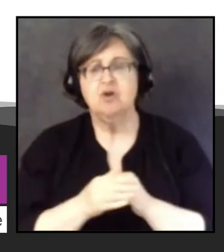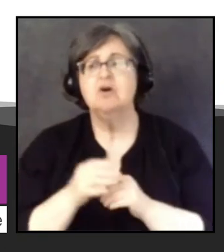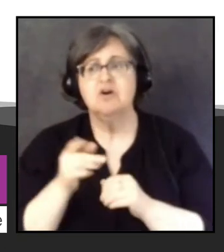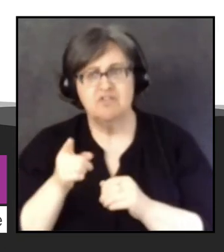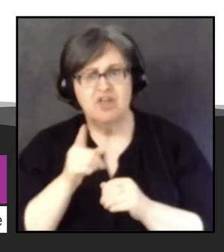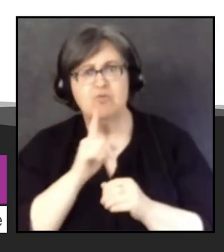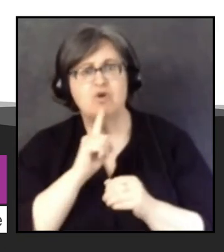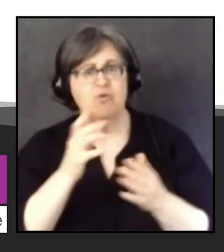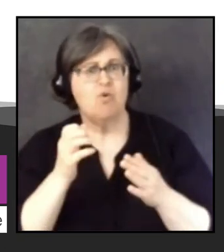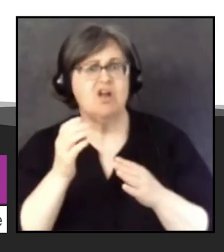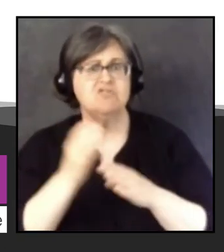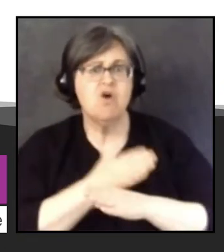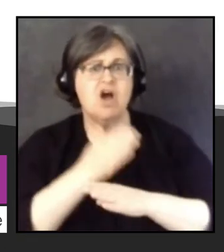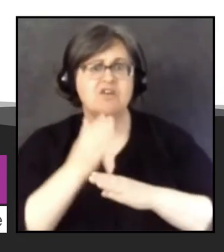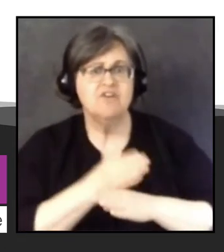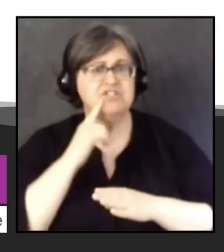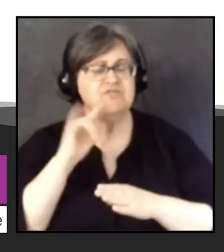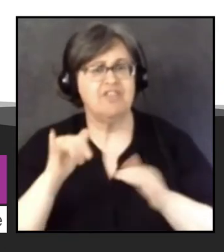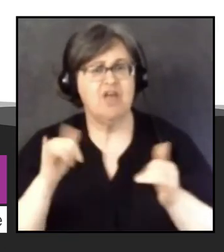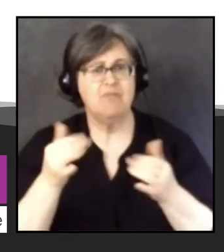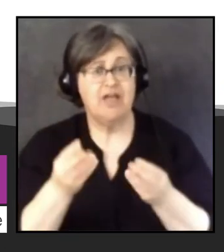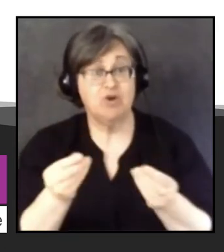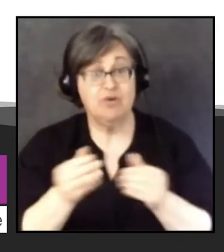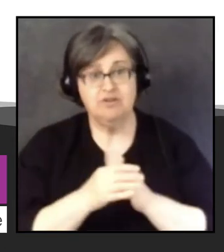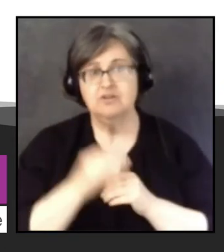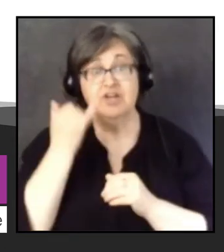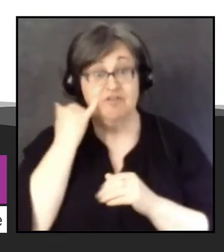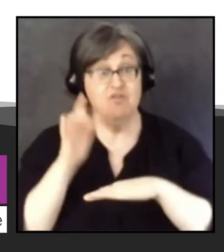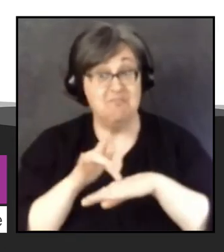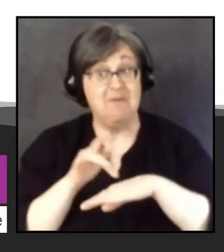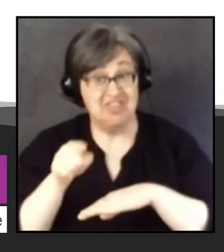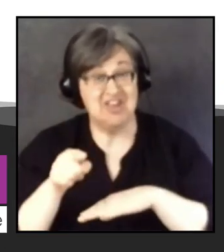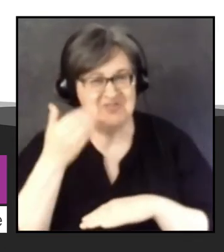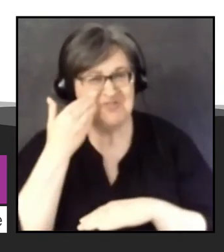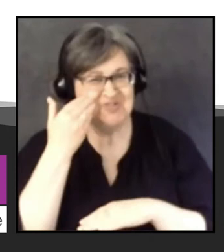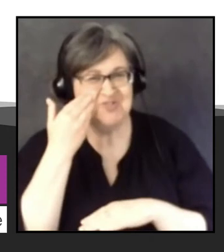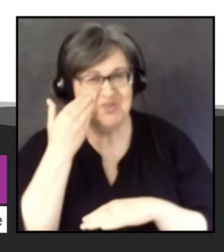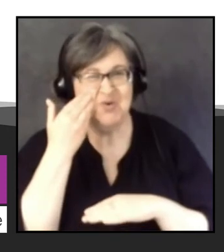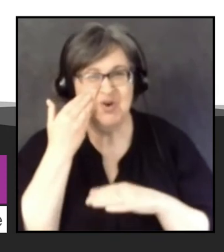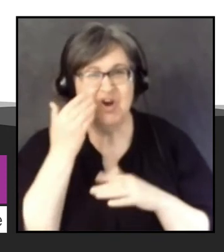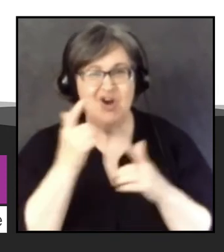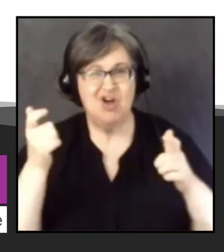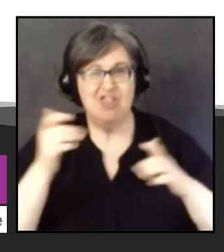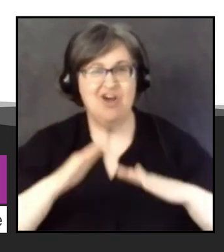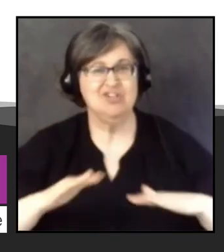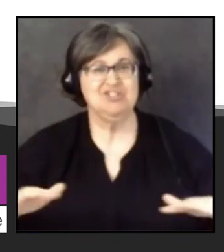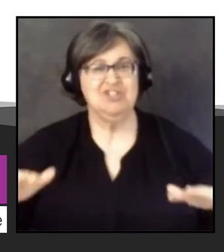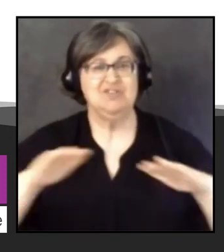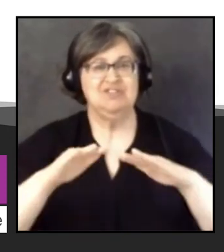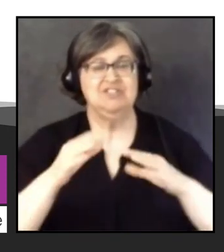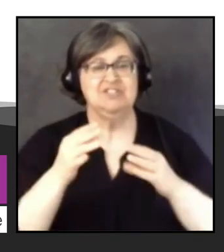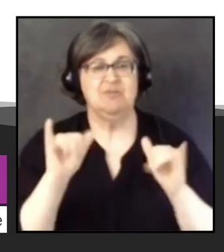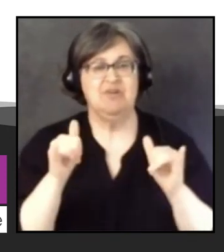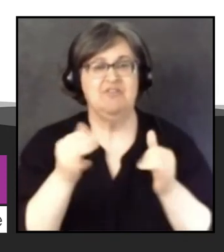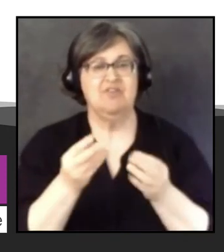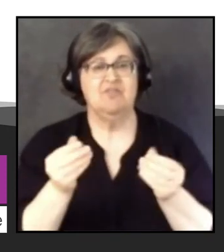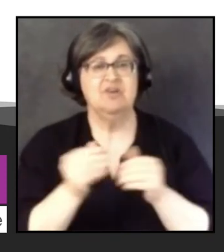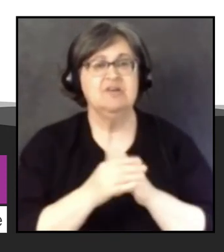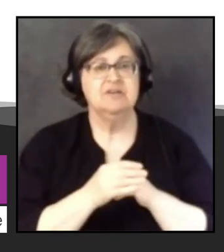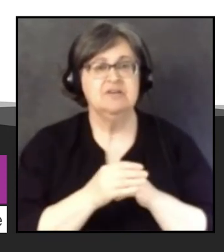for renovations for the playground. If you have been there, you probably know a large area of the playground is